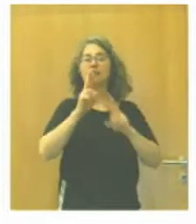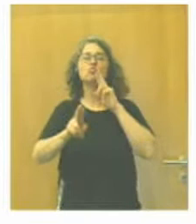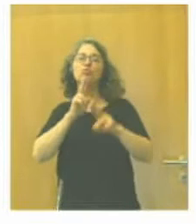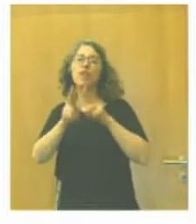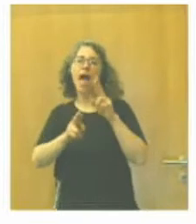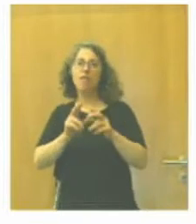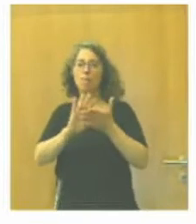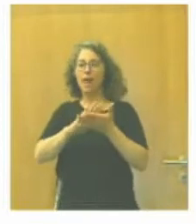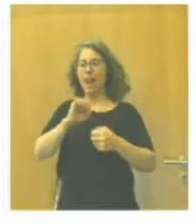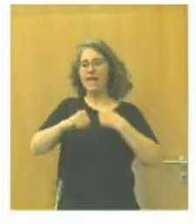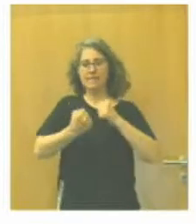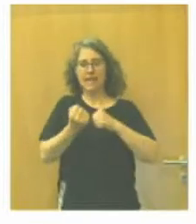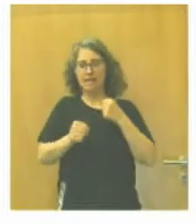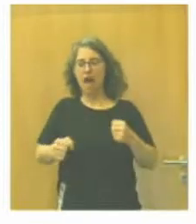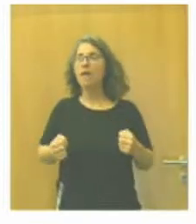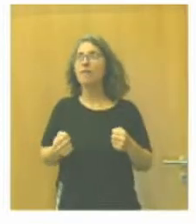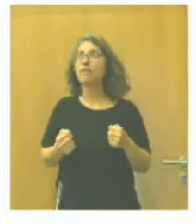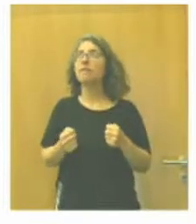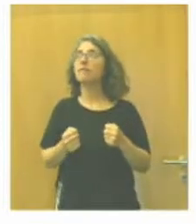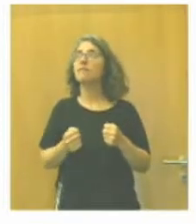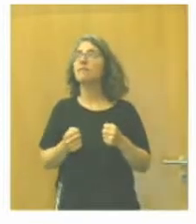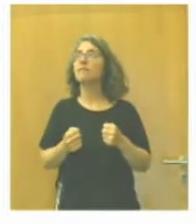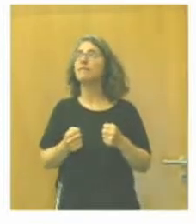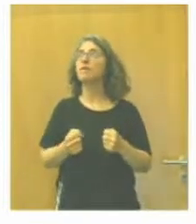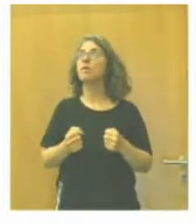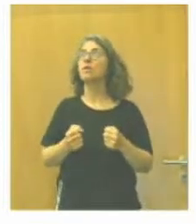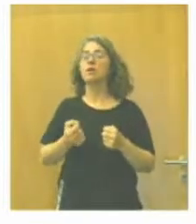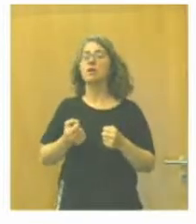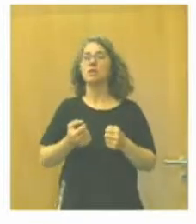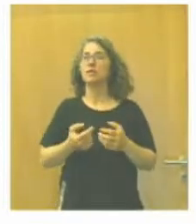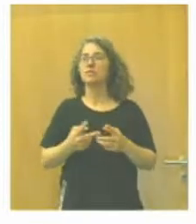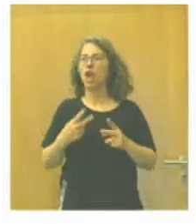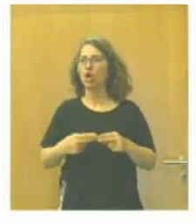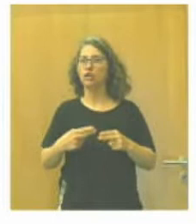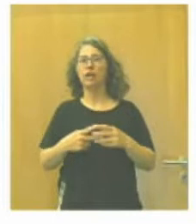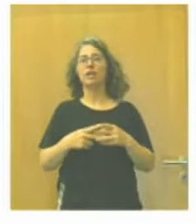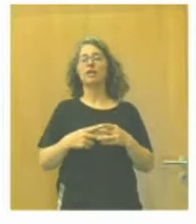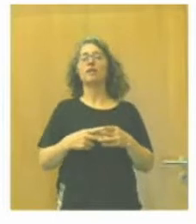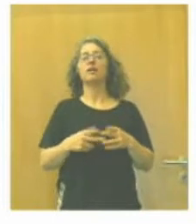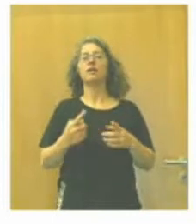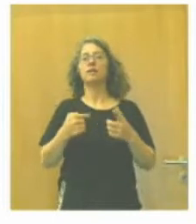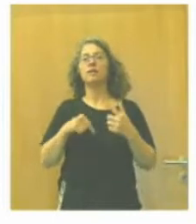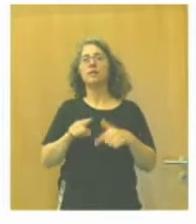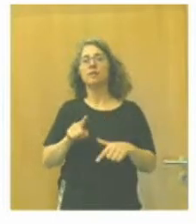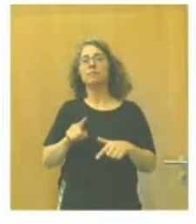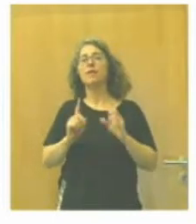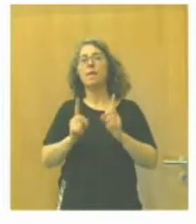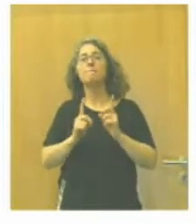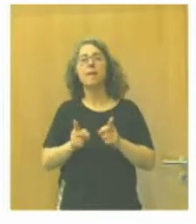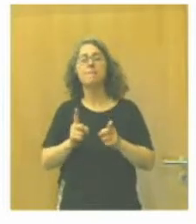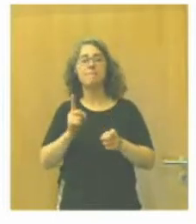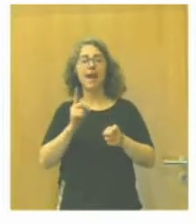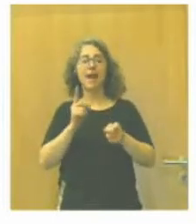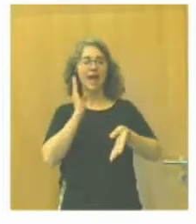anxiety and the outcomes for mild and moderate depression. In-person cognitive behavioral therapy in groups, individual